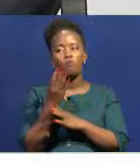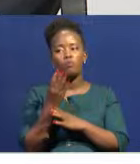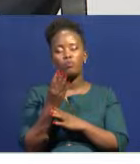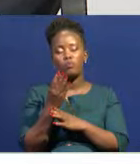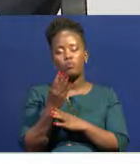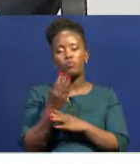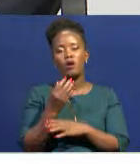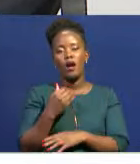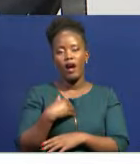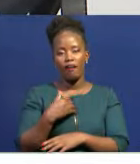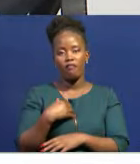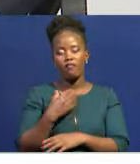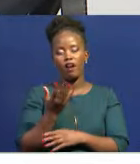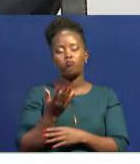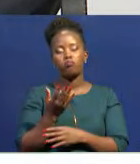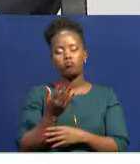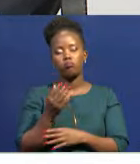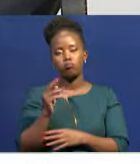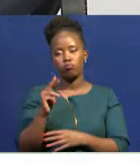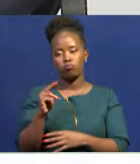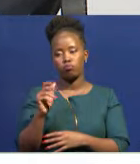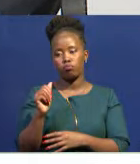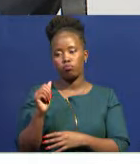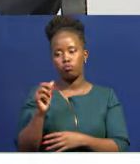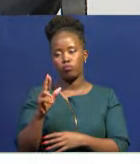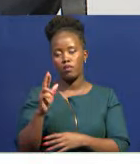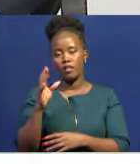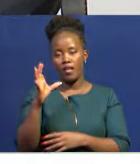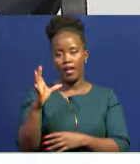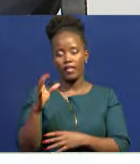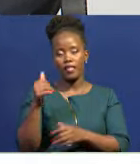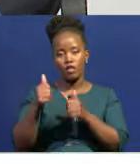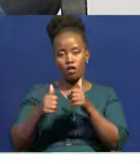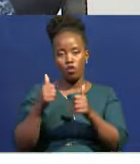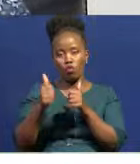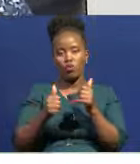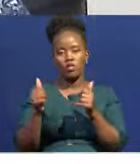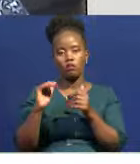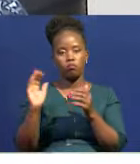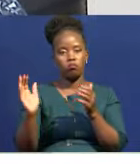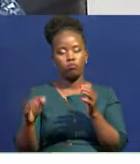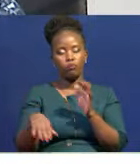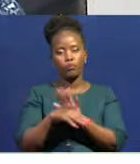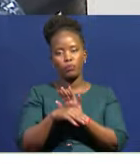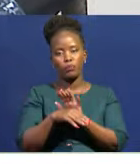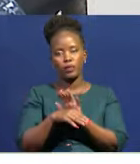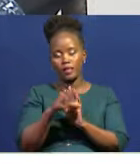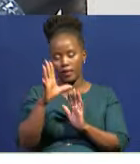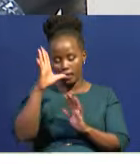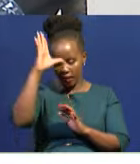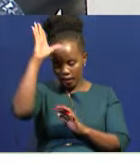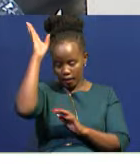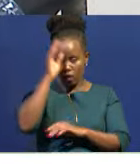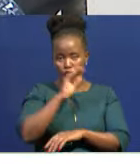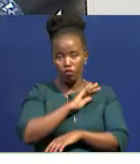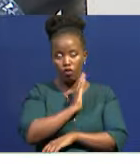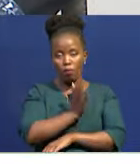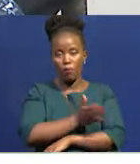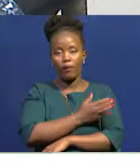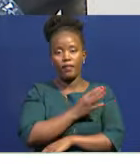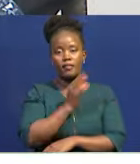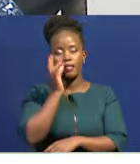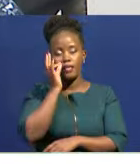Rainbow Coalition, but then it was NARC that dislodged KANU from power. President Kibaki appointed Katuku as